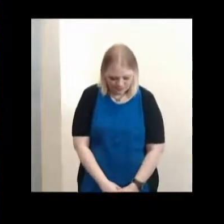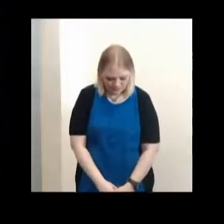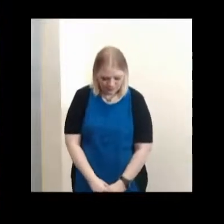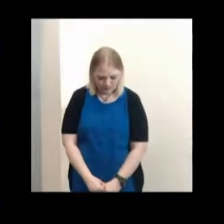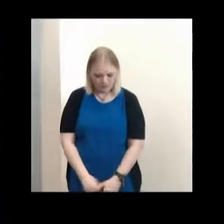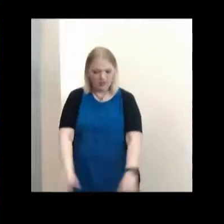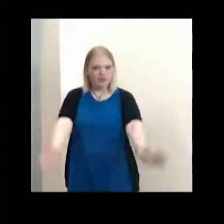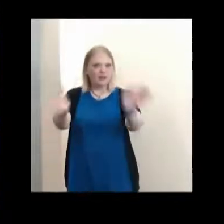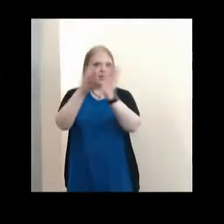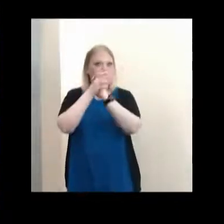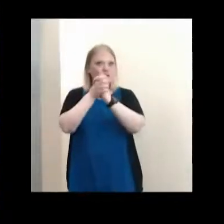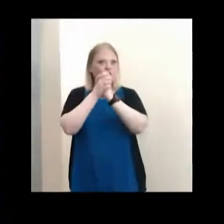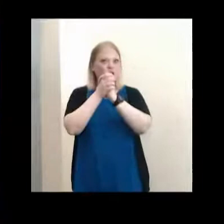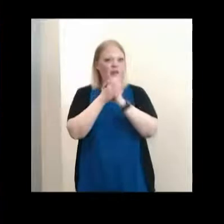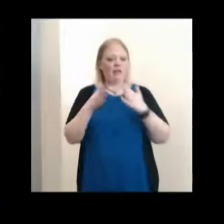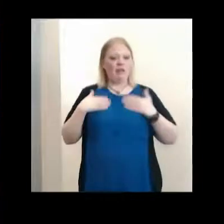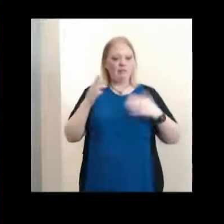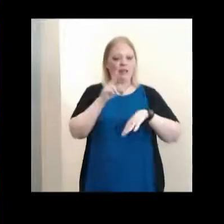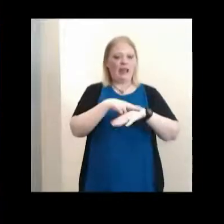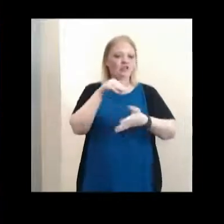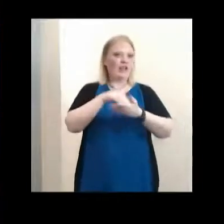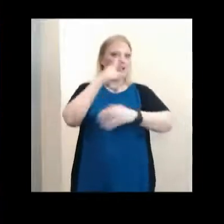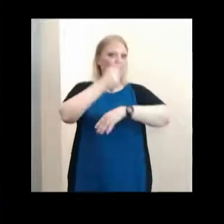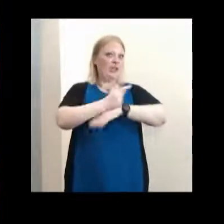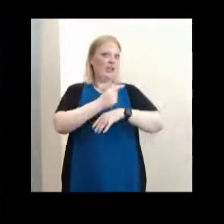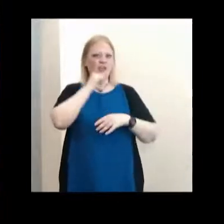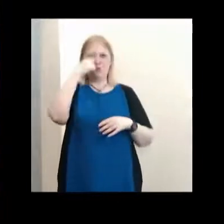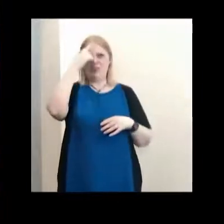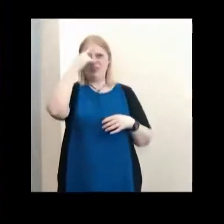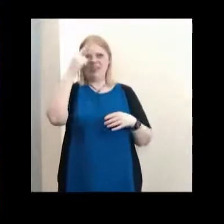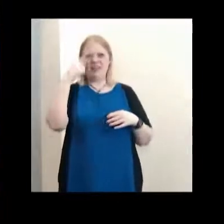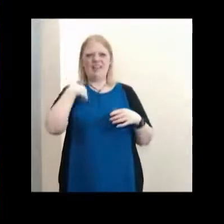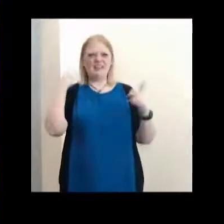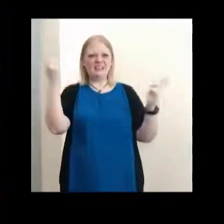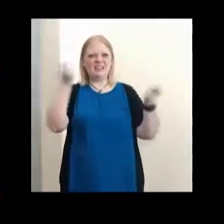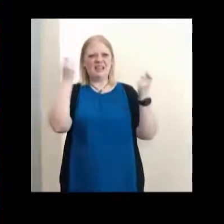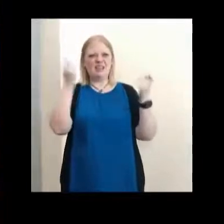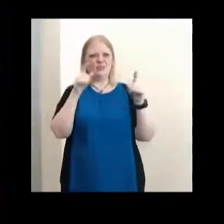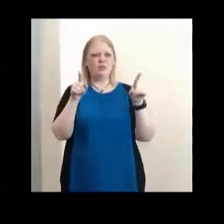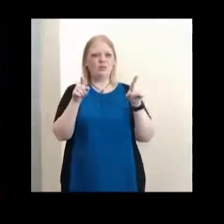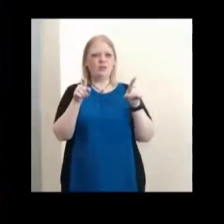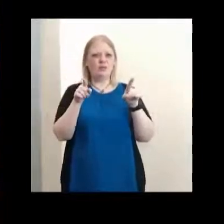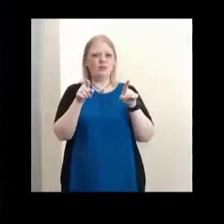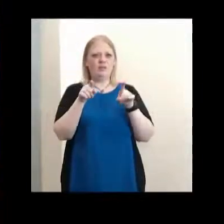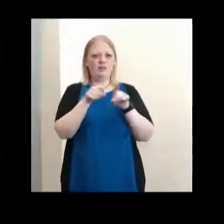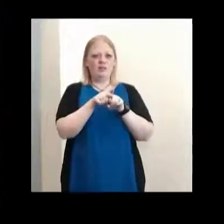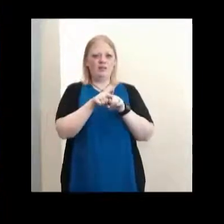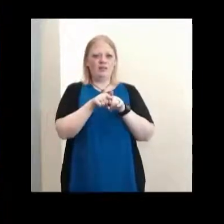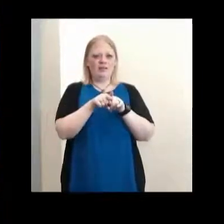And congratulations, happy National Doctors Day. I don't think I get to celebrate it as a Juris Doctor.